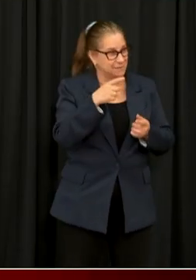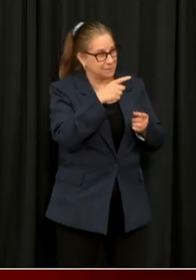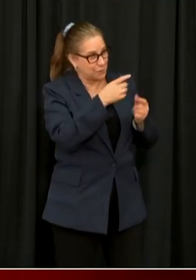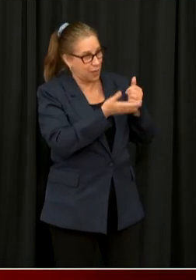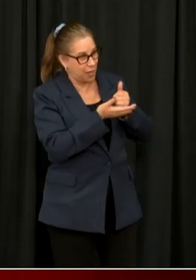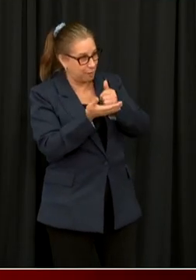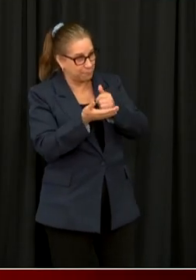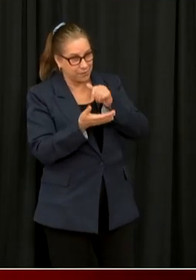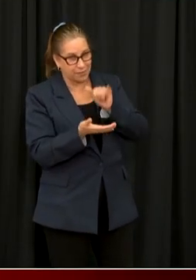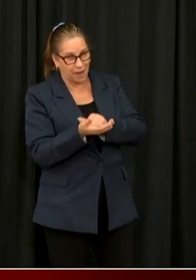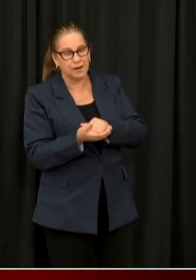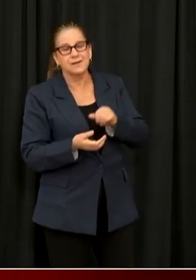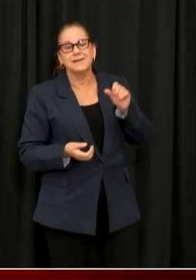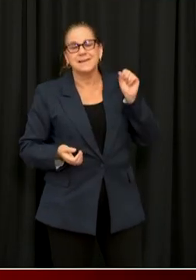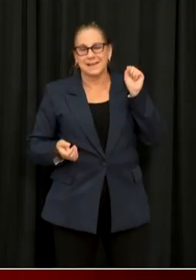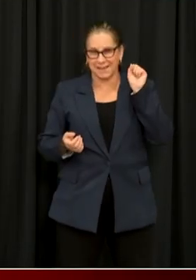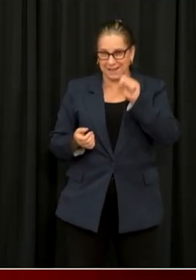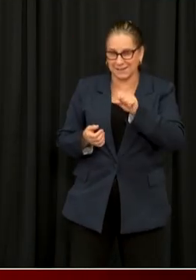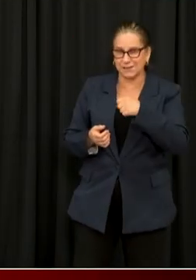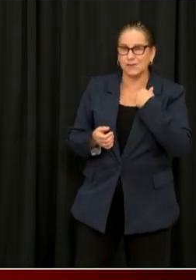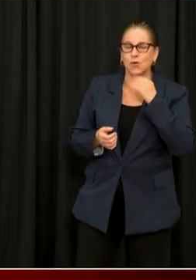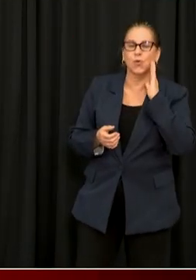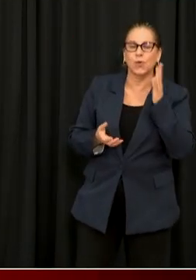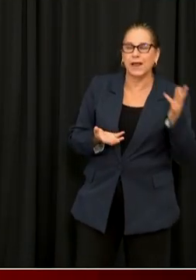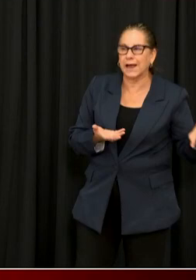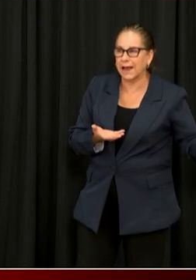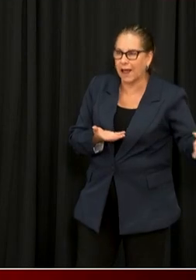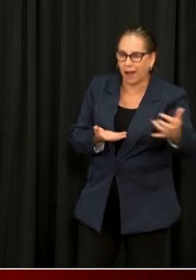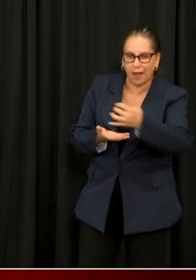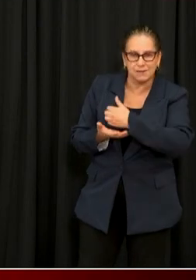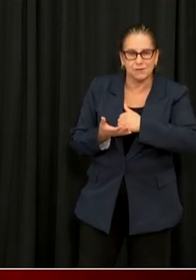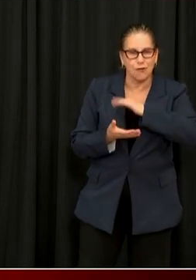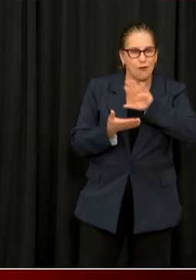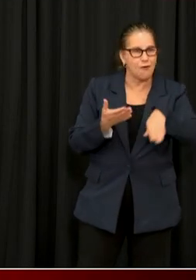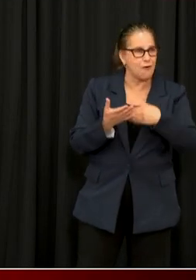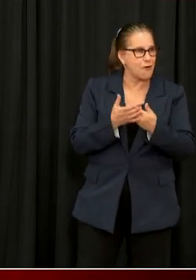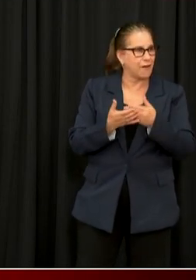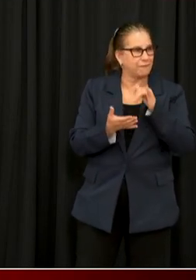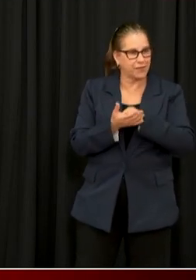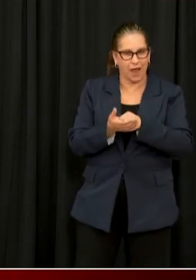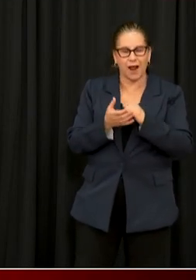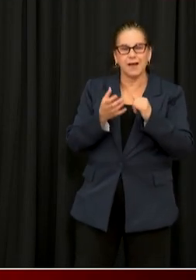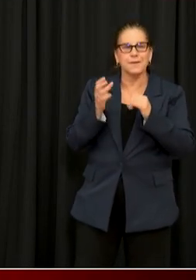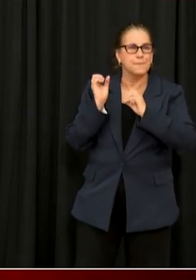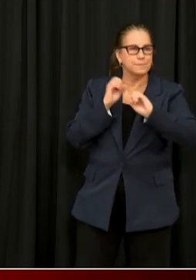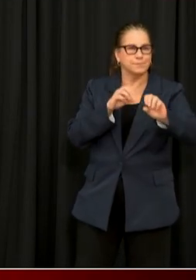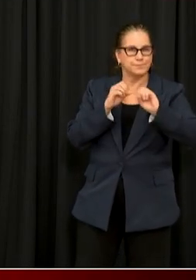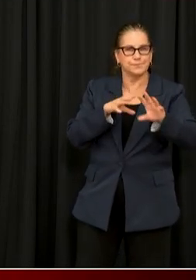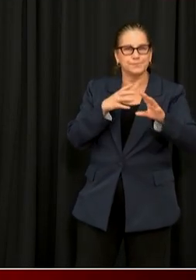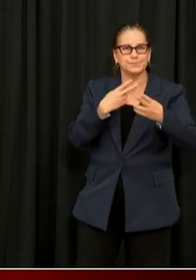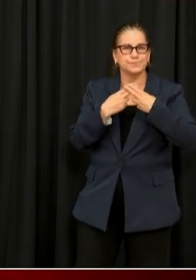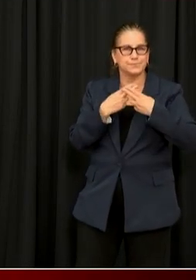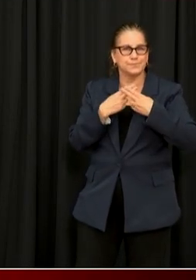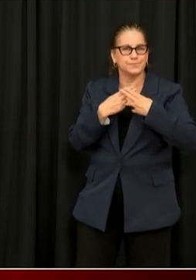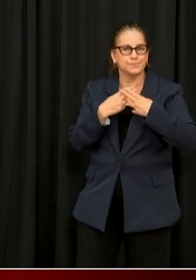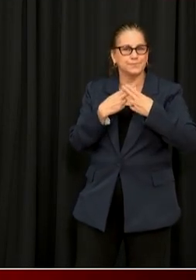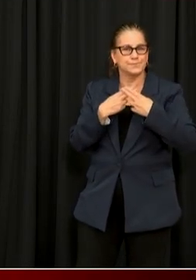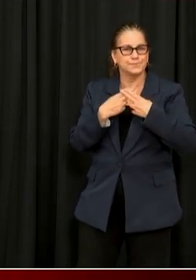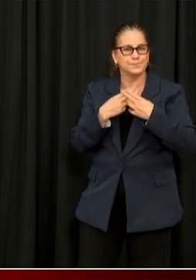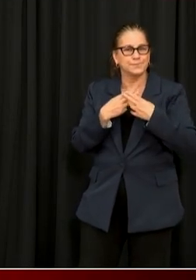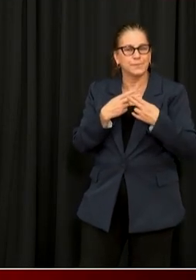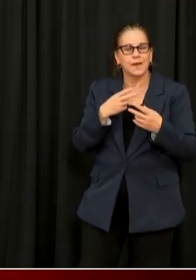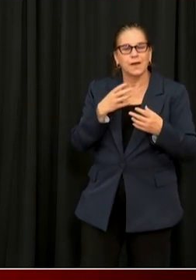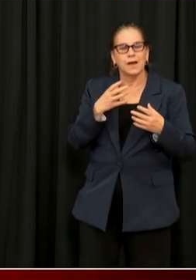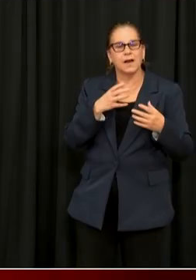Yes. Yes. I know you had expressed to the council yesterday some caution in asking them to move slower on the Emergency Act on